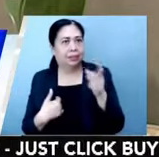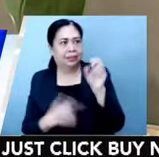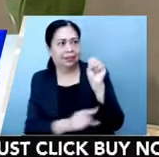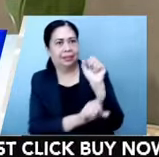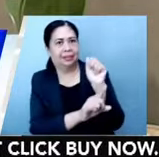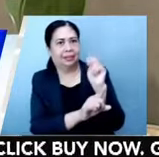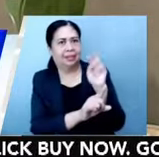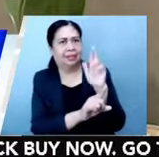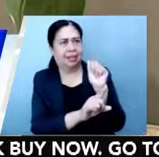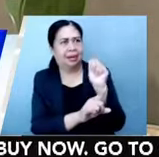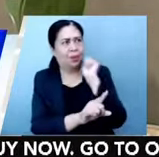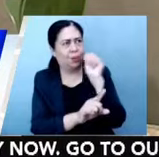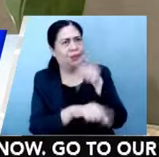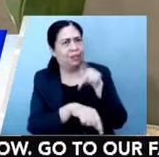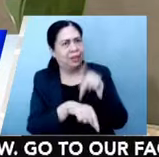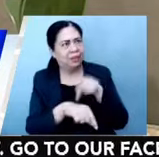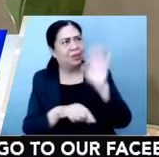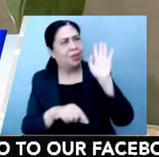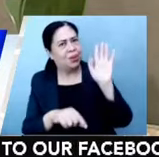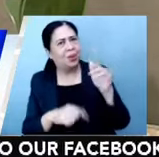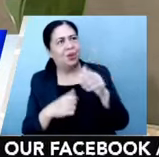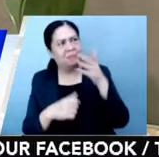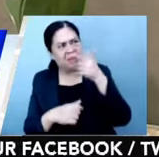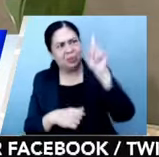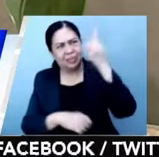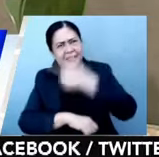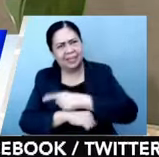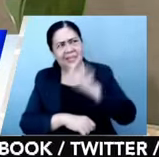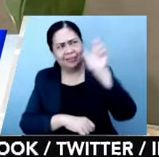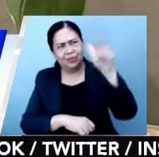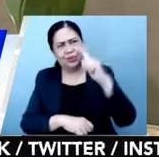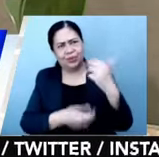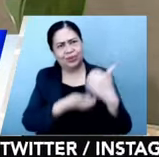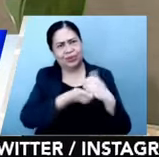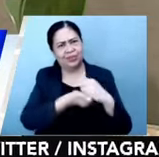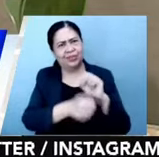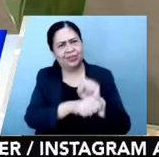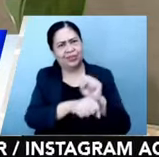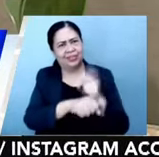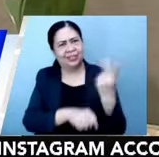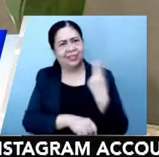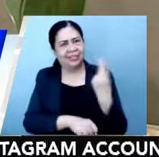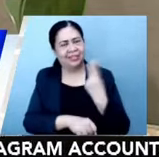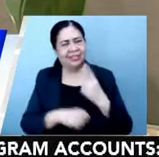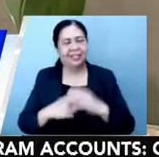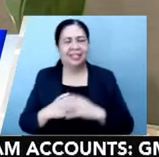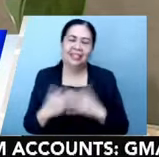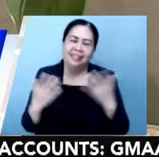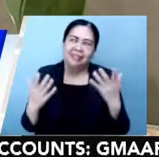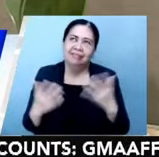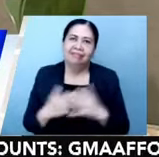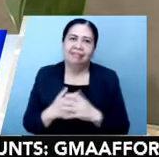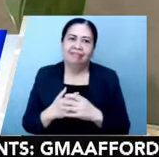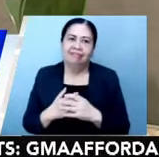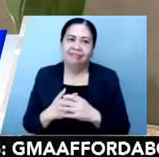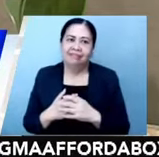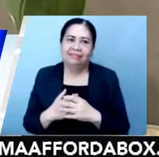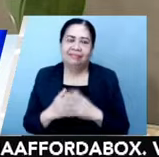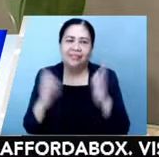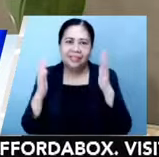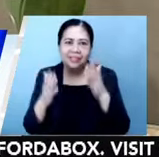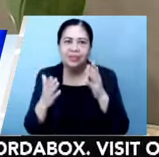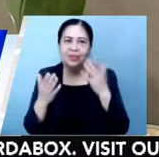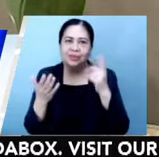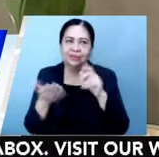and like, yo, one day we should, you know, just collaborate. And you know, I sent her the song.